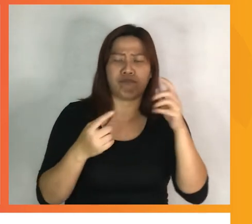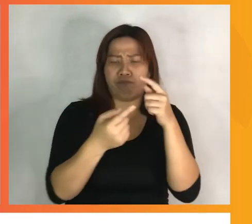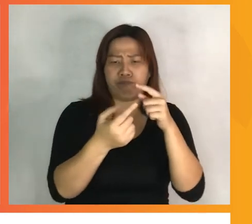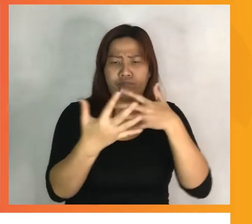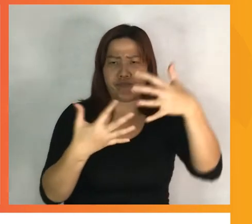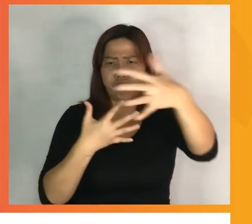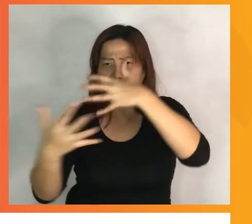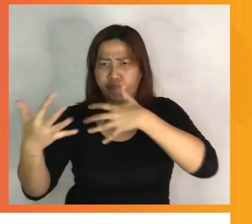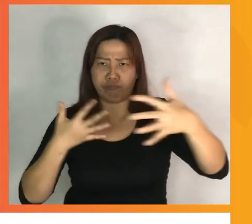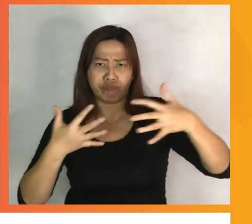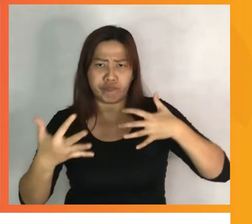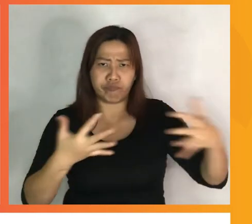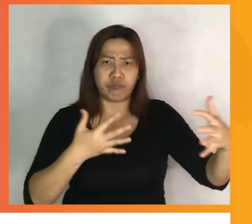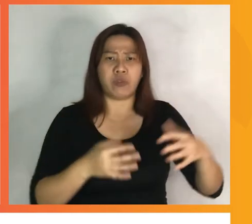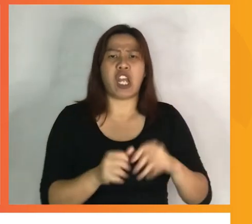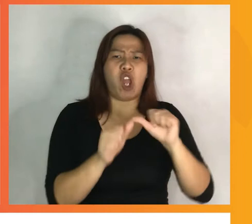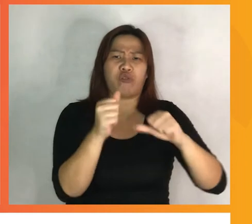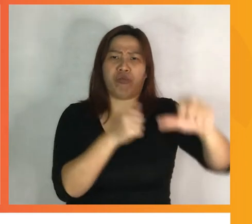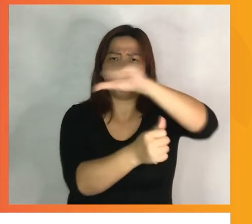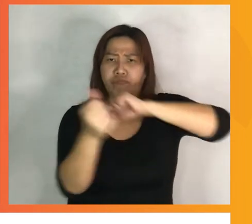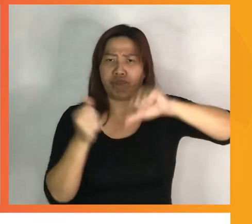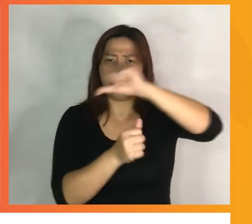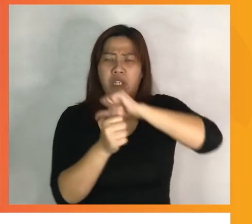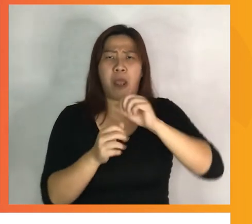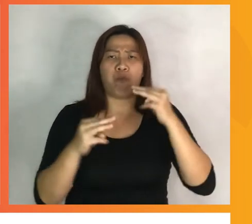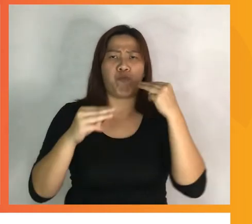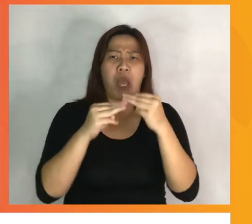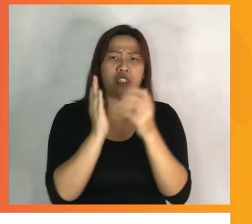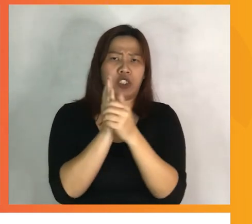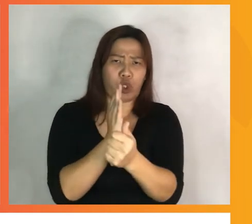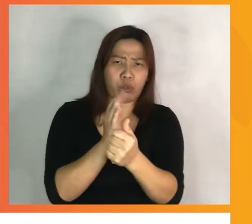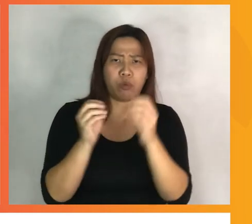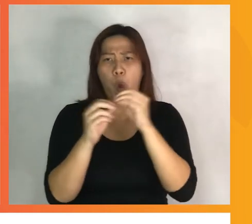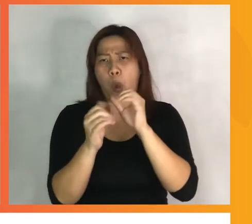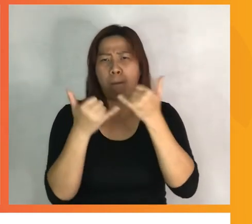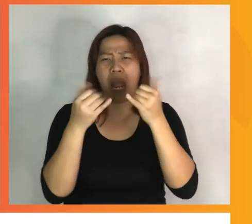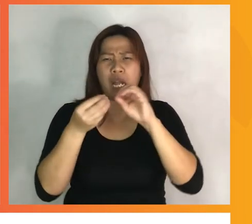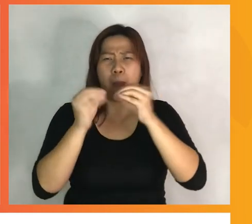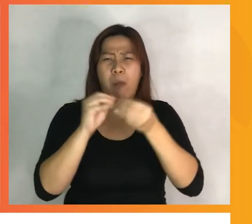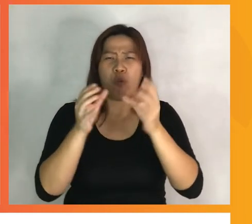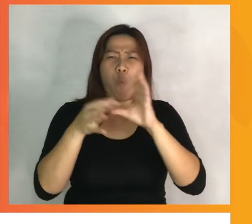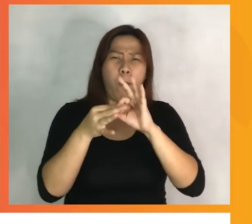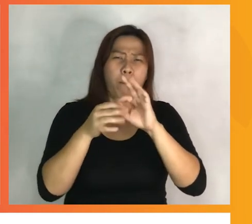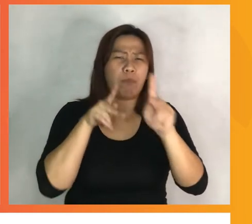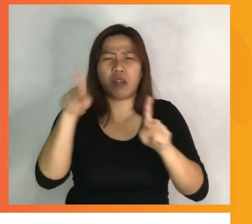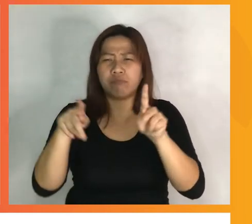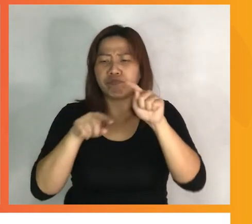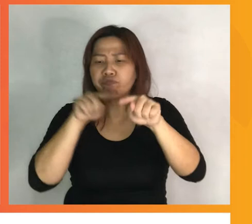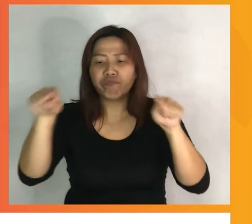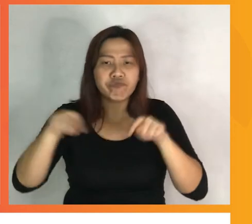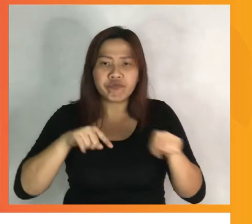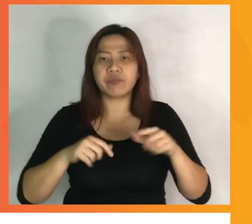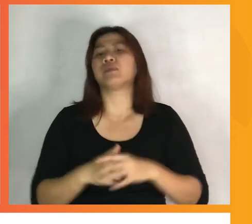which participants interact with each other. You can match abilities, you can play around with the team numbers,